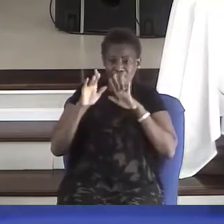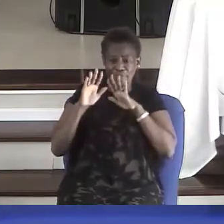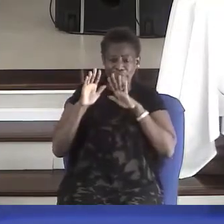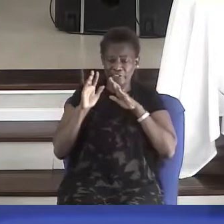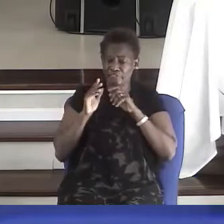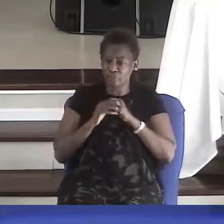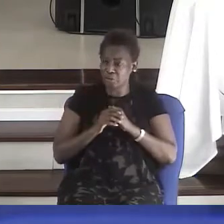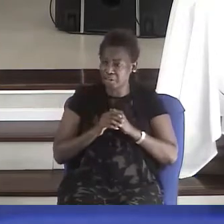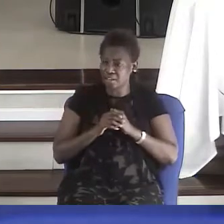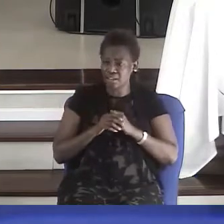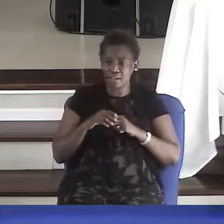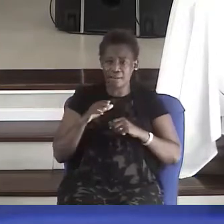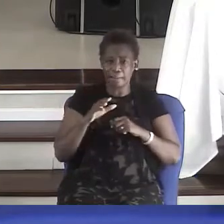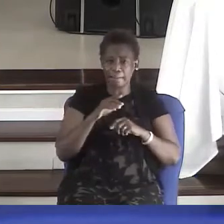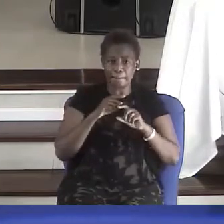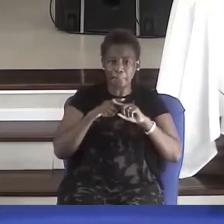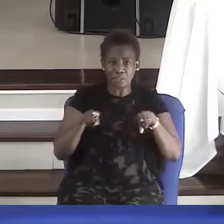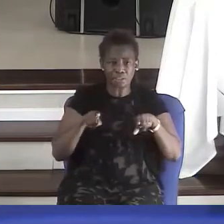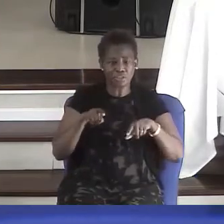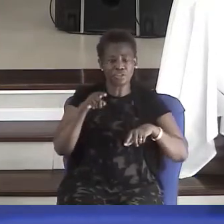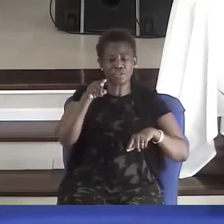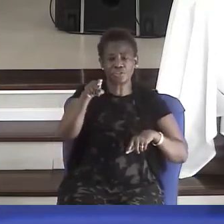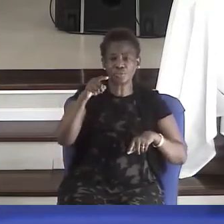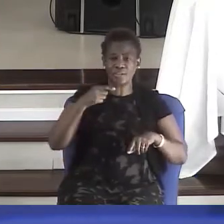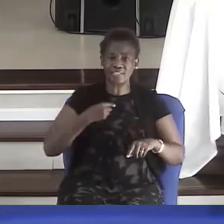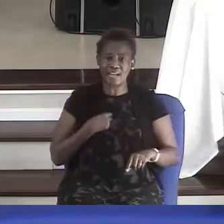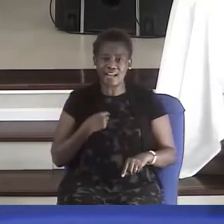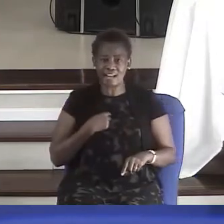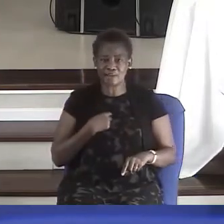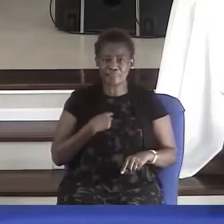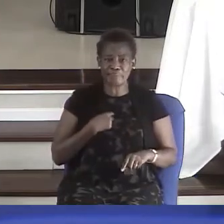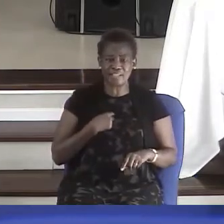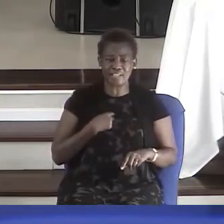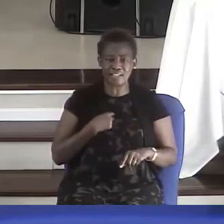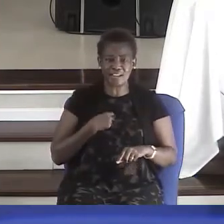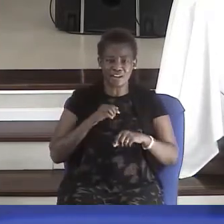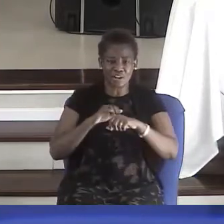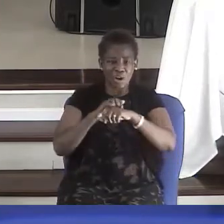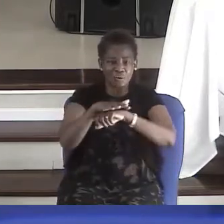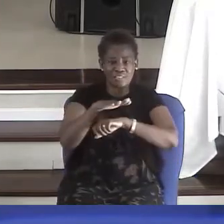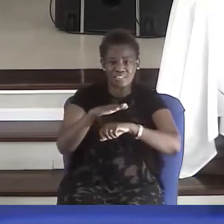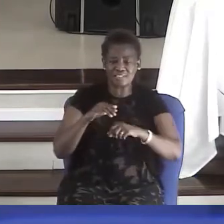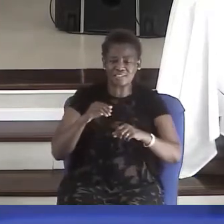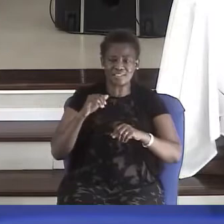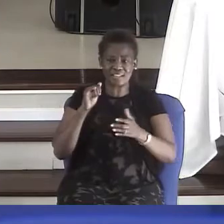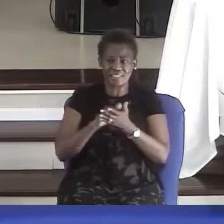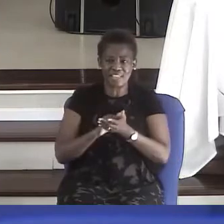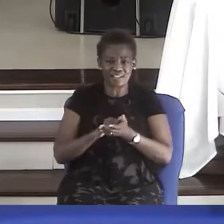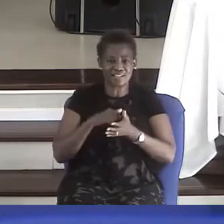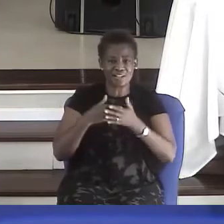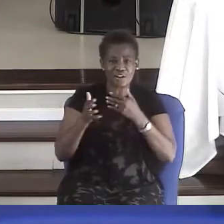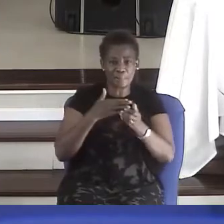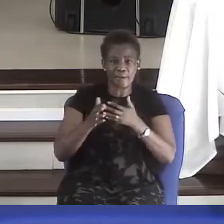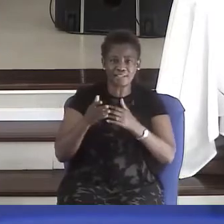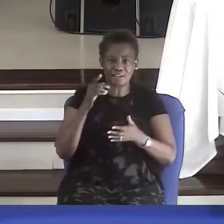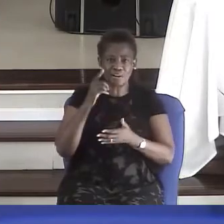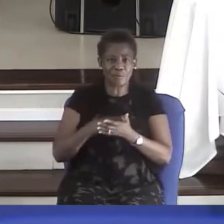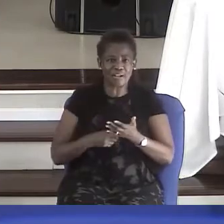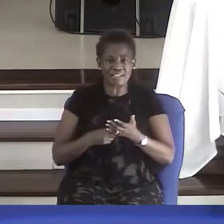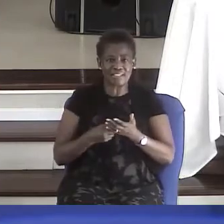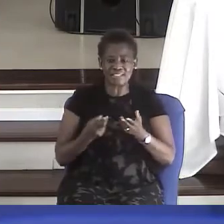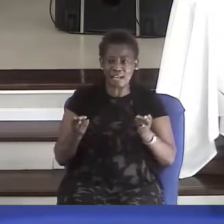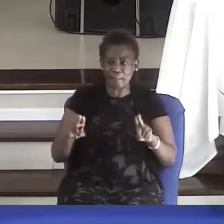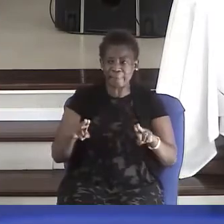and I are being counseled and encouraged that irrespective of what happens, I am going to hold forth the